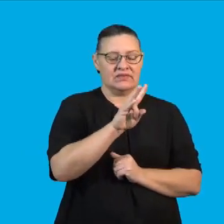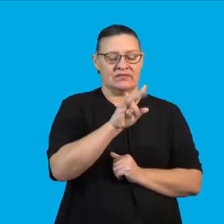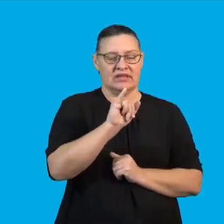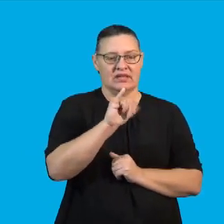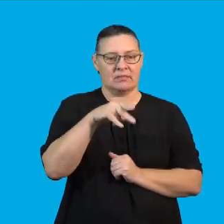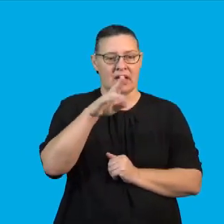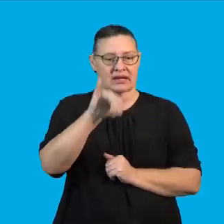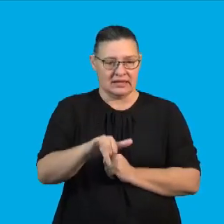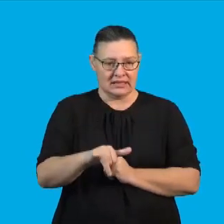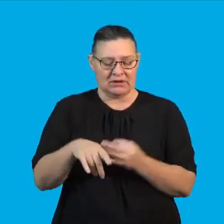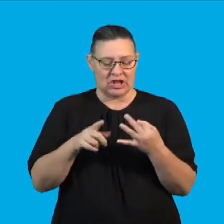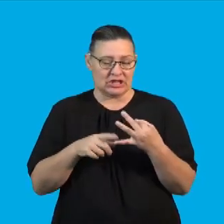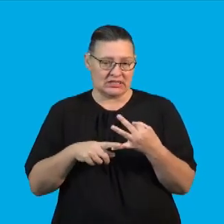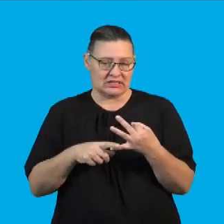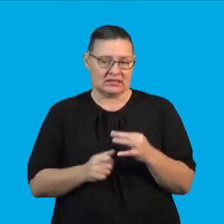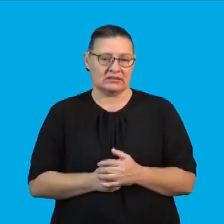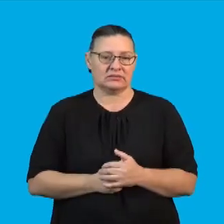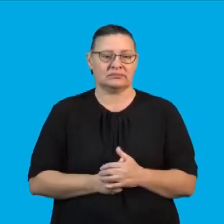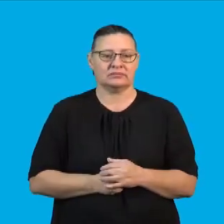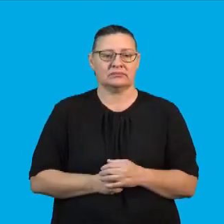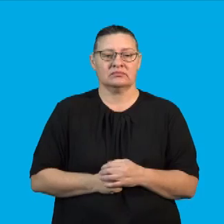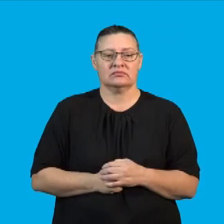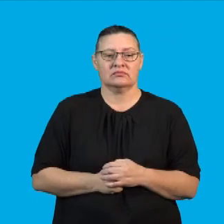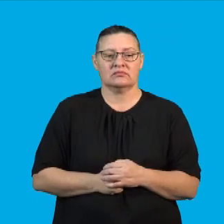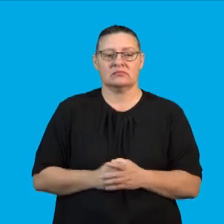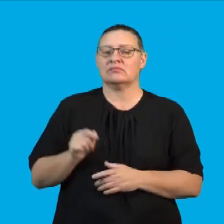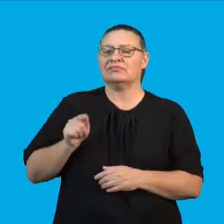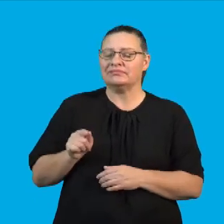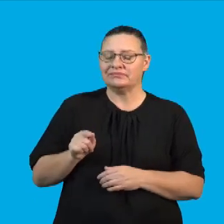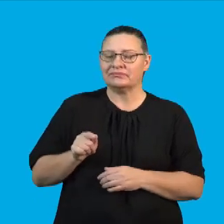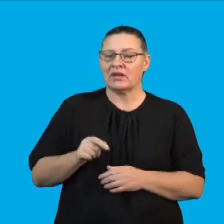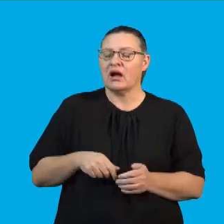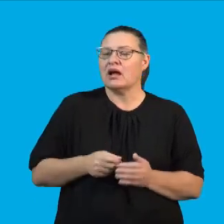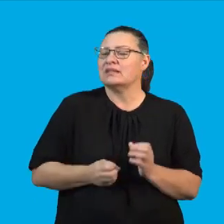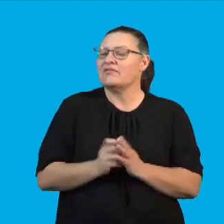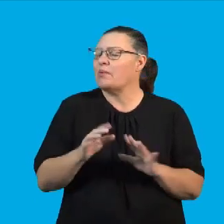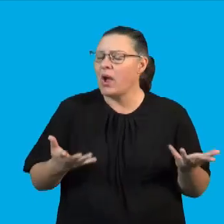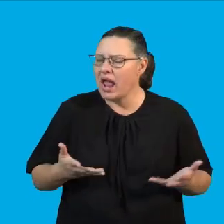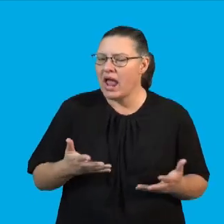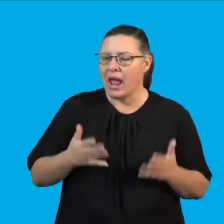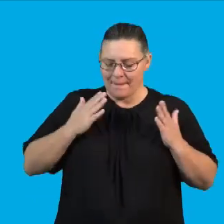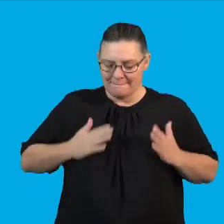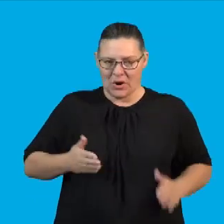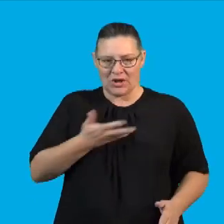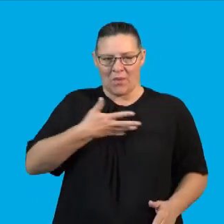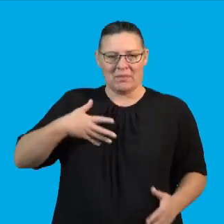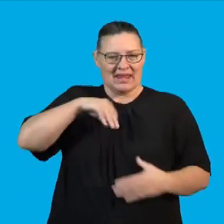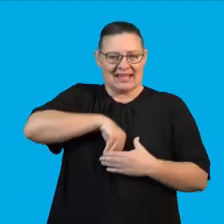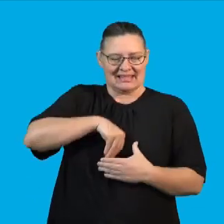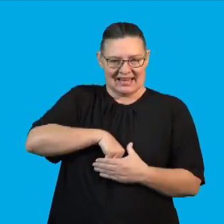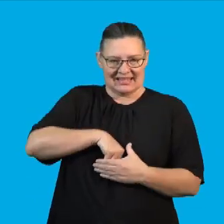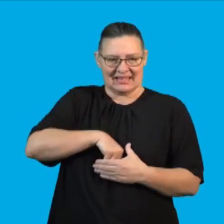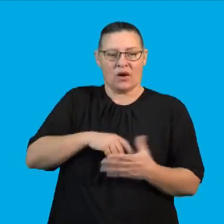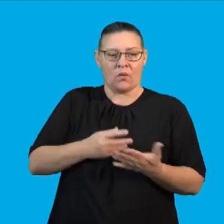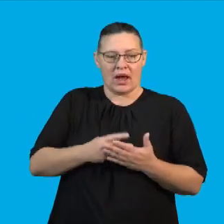Vivipary, this is the third one. Vivipary, embryo develops inside the female body